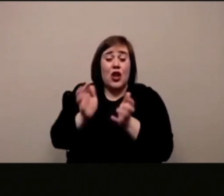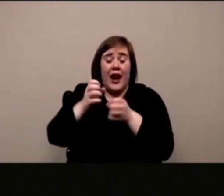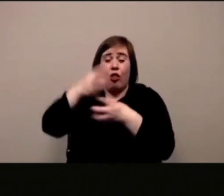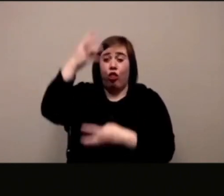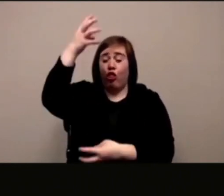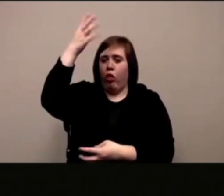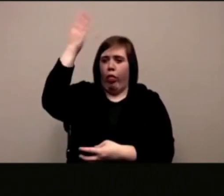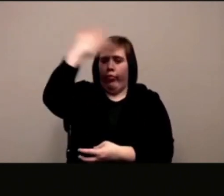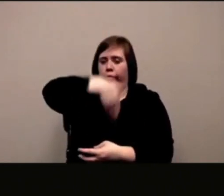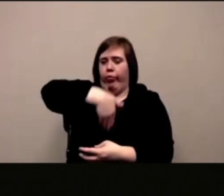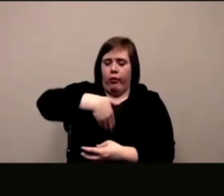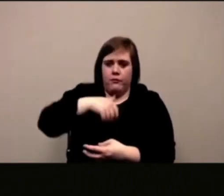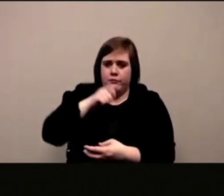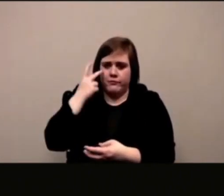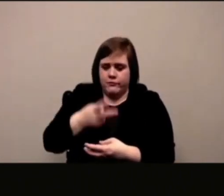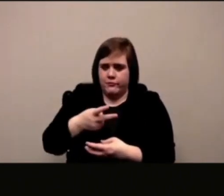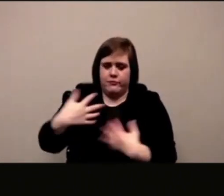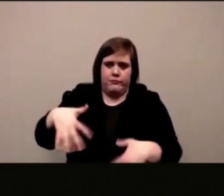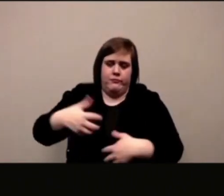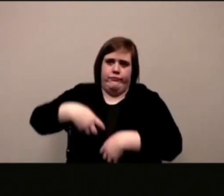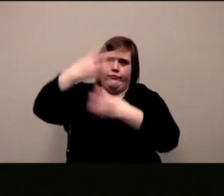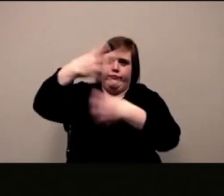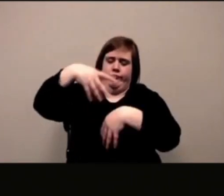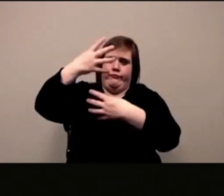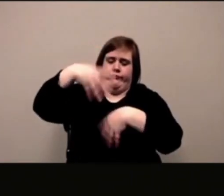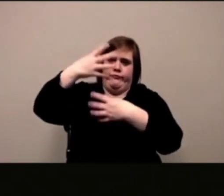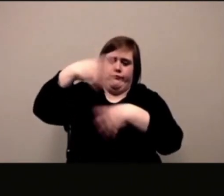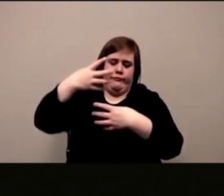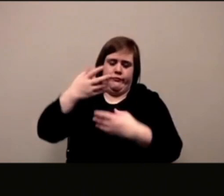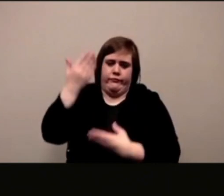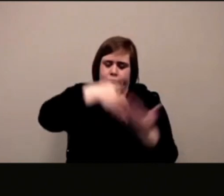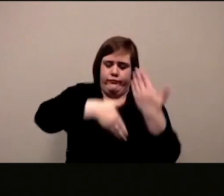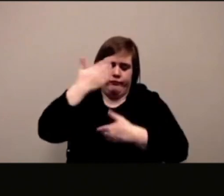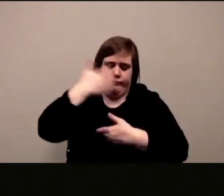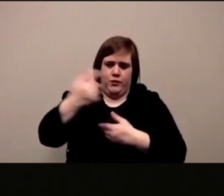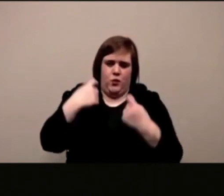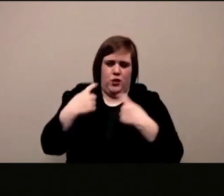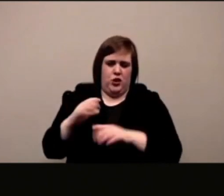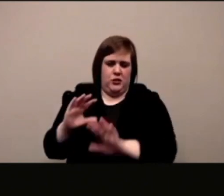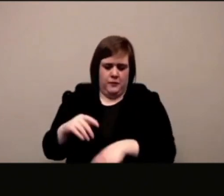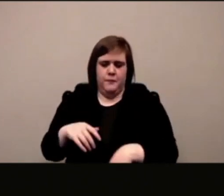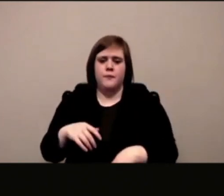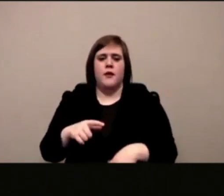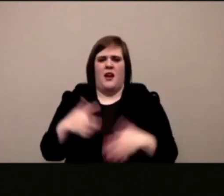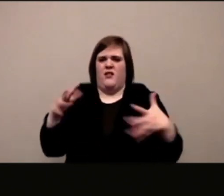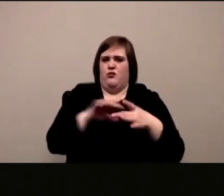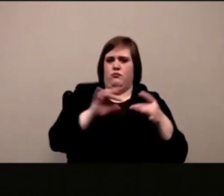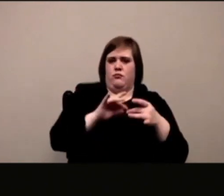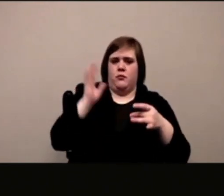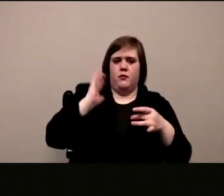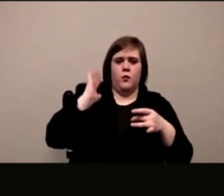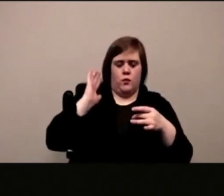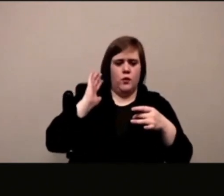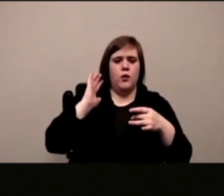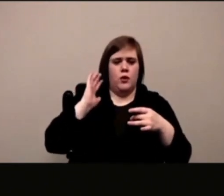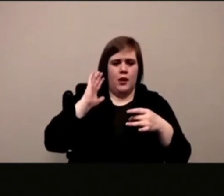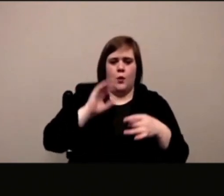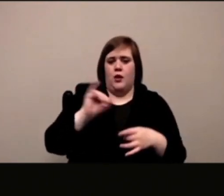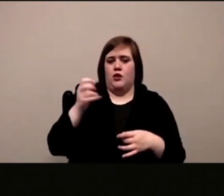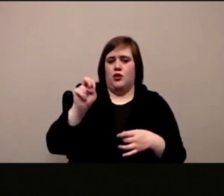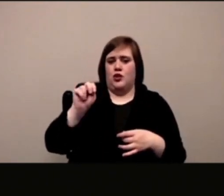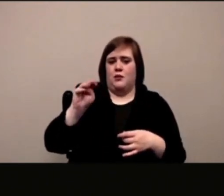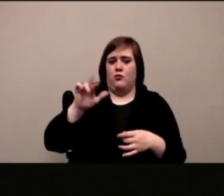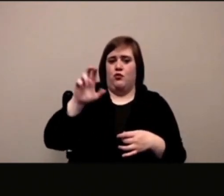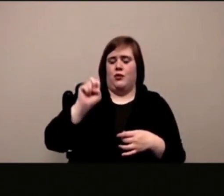that all of the robust feedback that we're getting in the chat. As I stated before, I was going to let Jean Marie